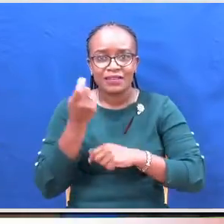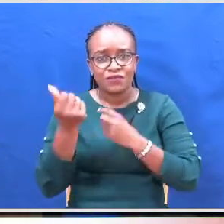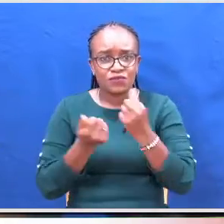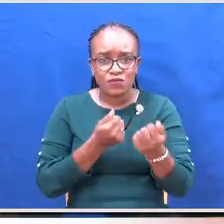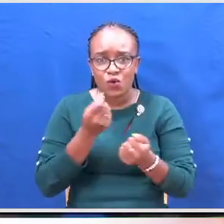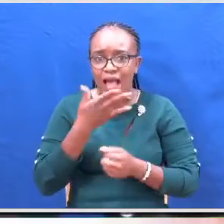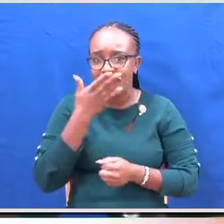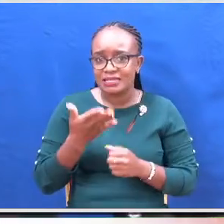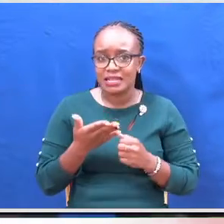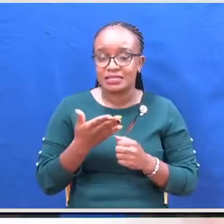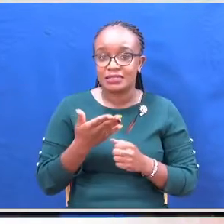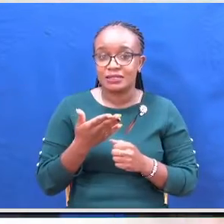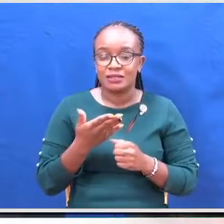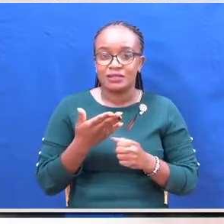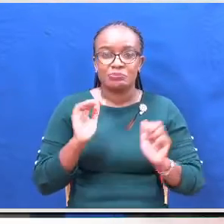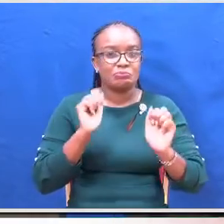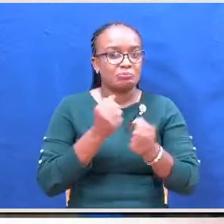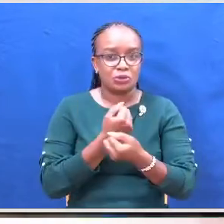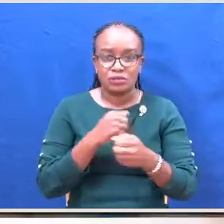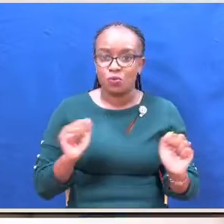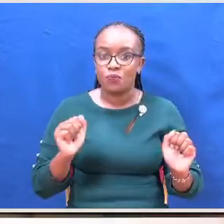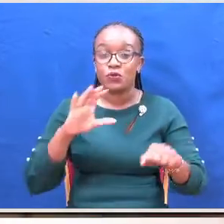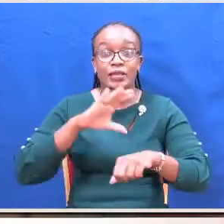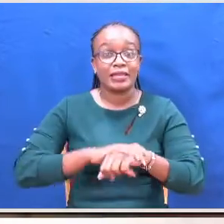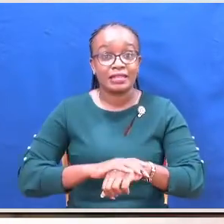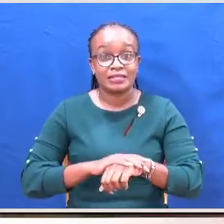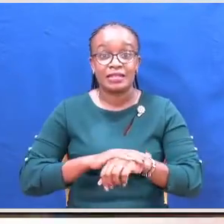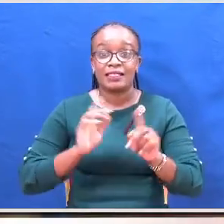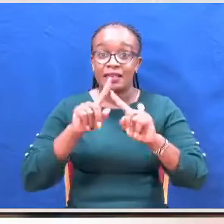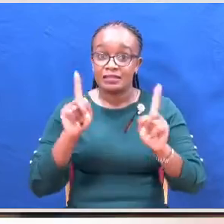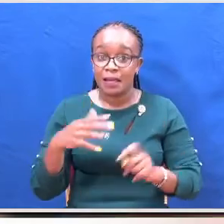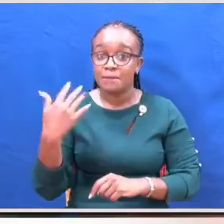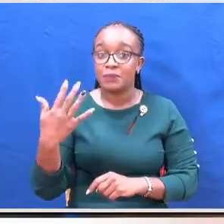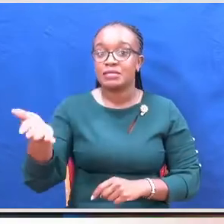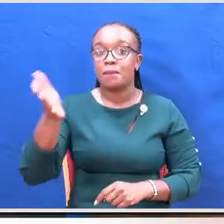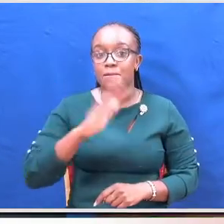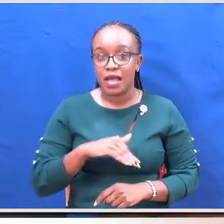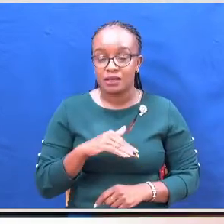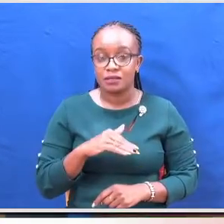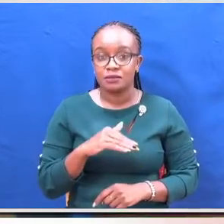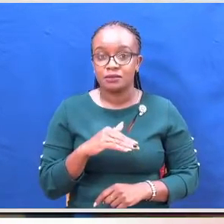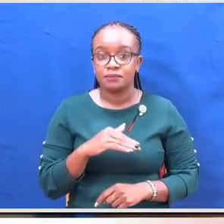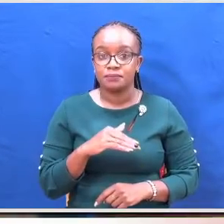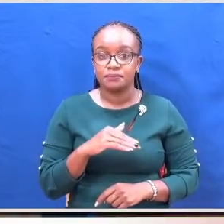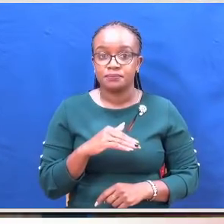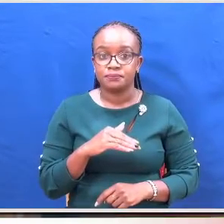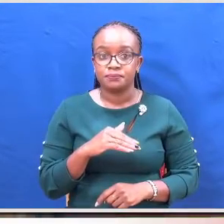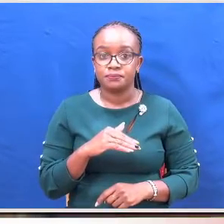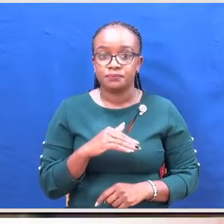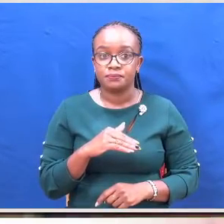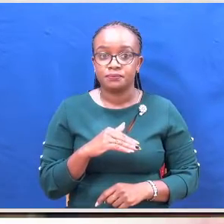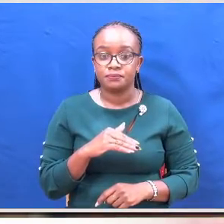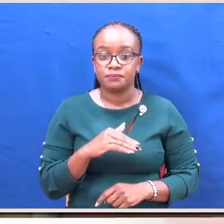paper, they are unable to get the paper back to the children in the examination hall. This is happening in